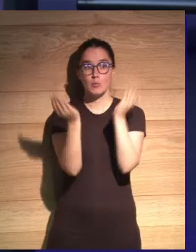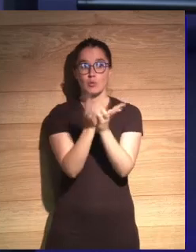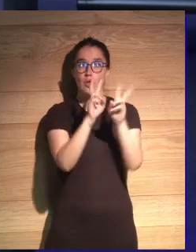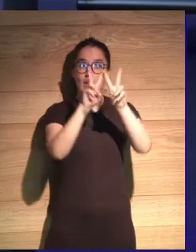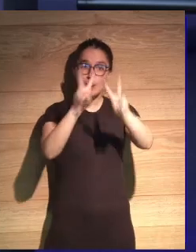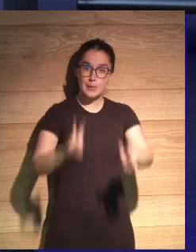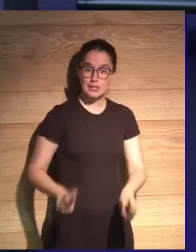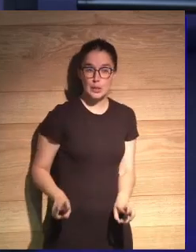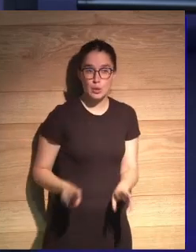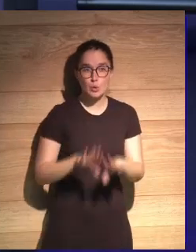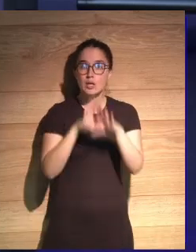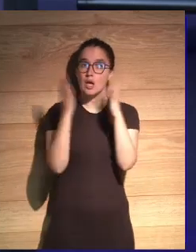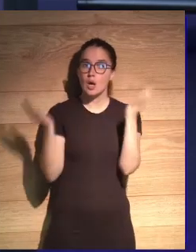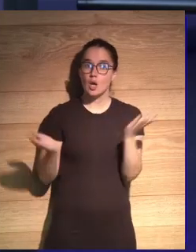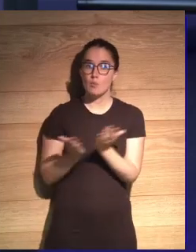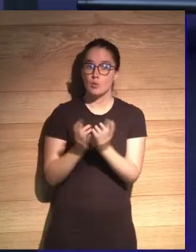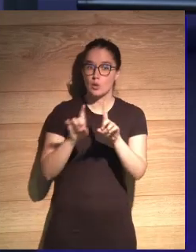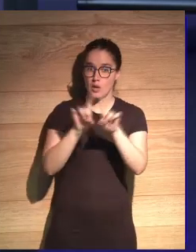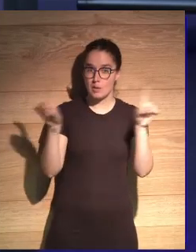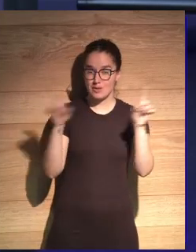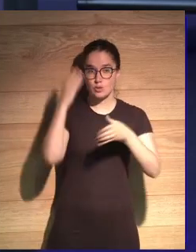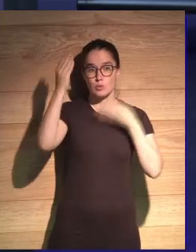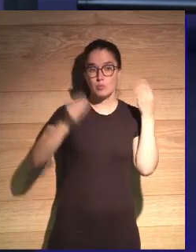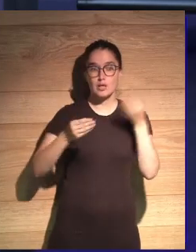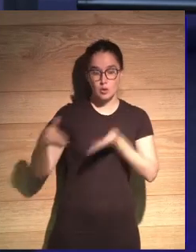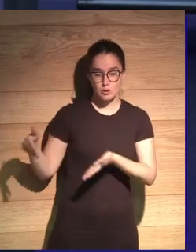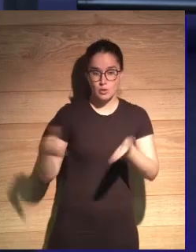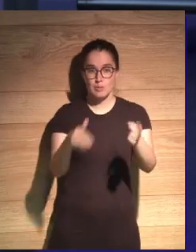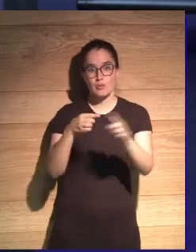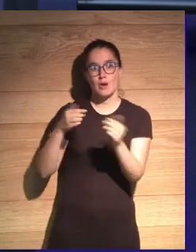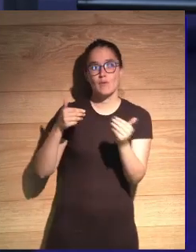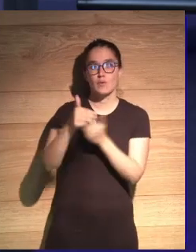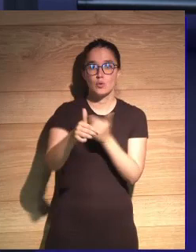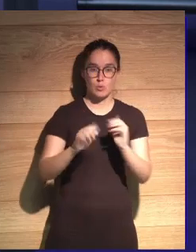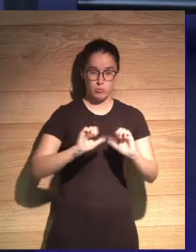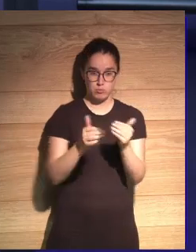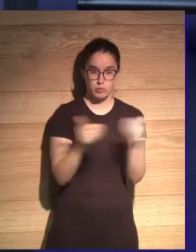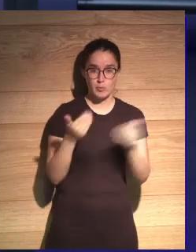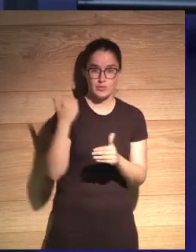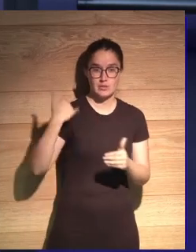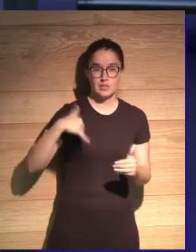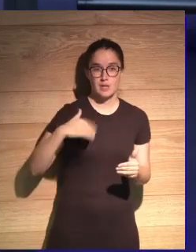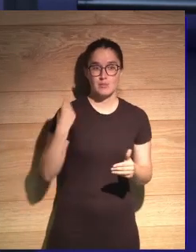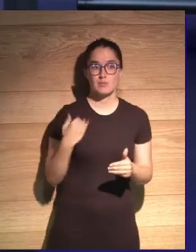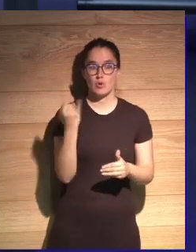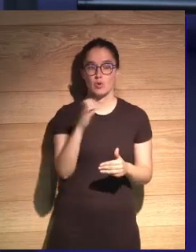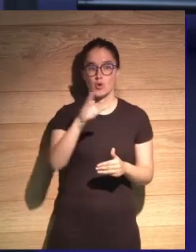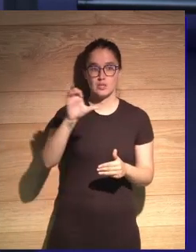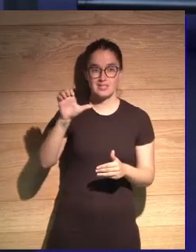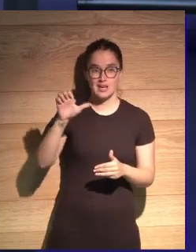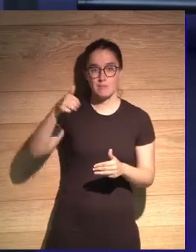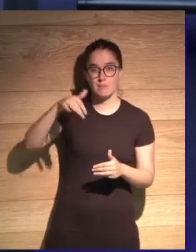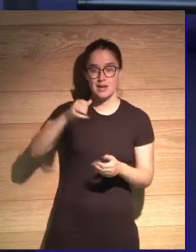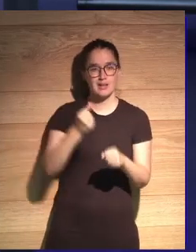this relationship between the academic world and the business world. I think this is the path towards the future that we have already